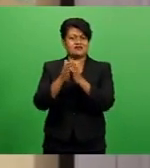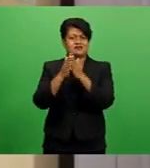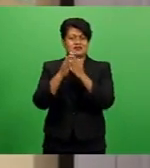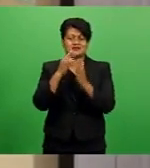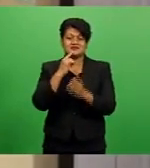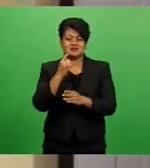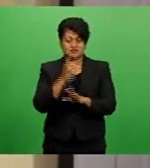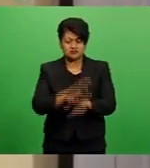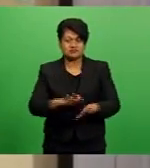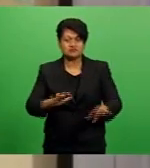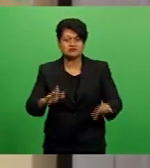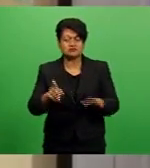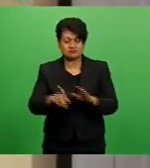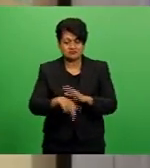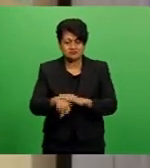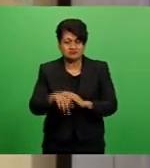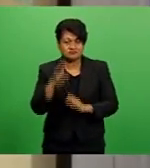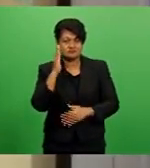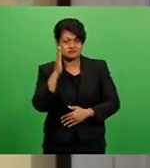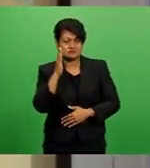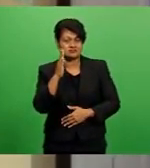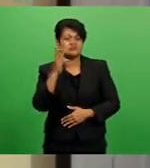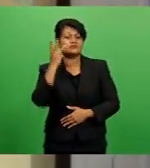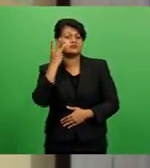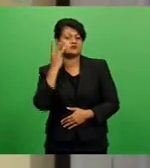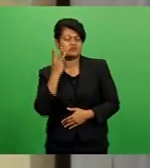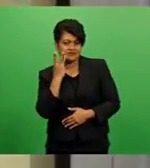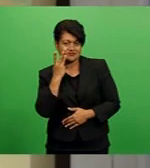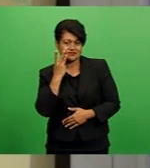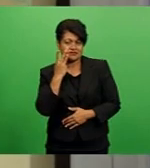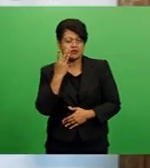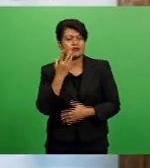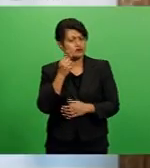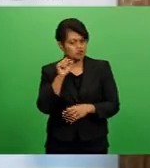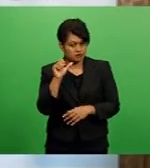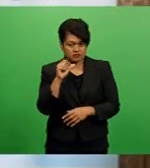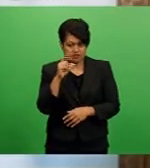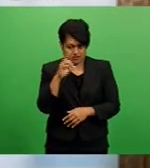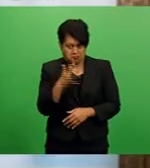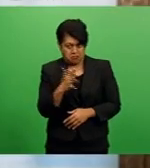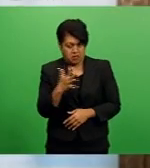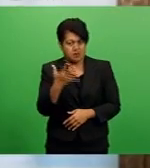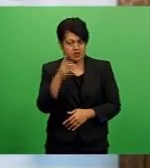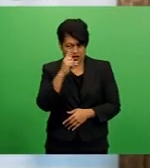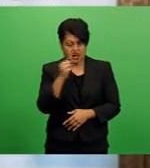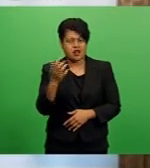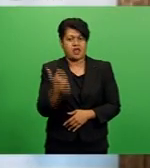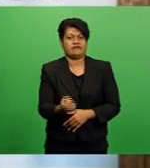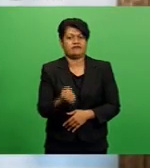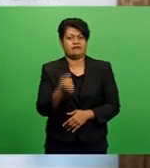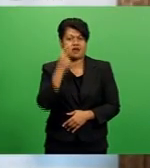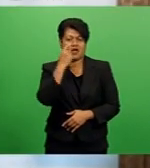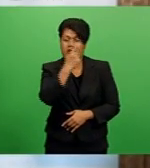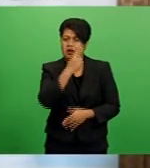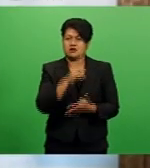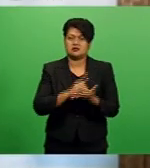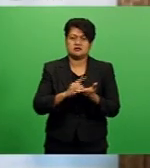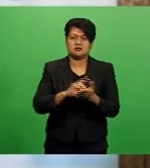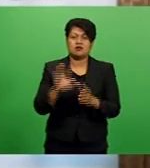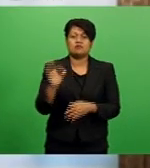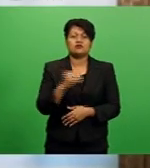children in primary schools and women are prone to these eye diseases. From 7 to